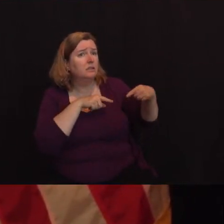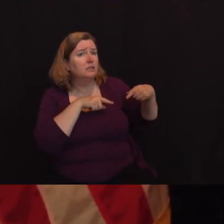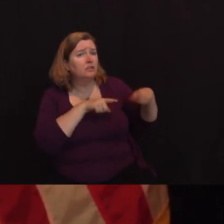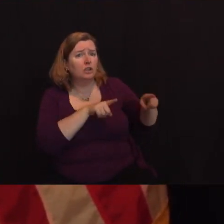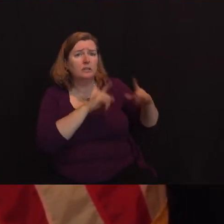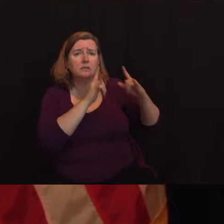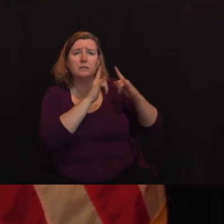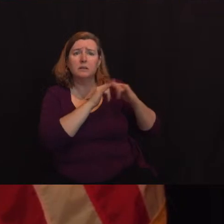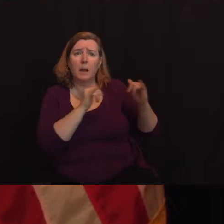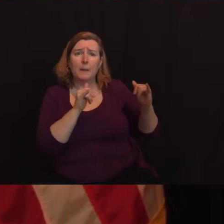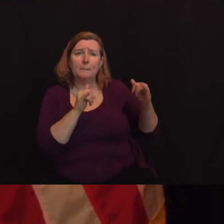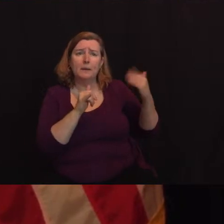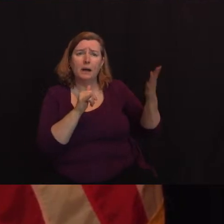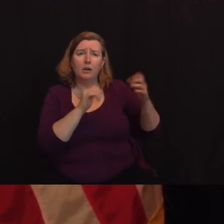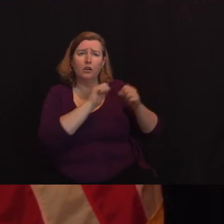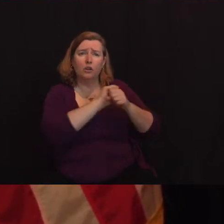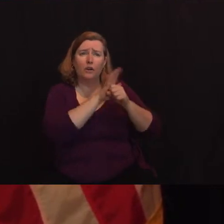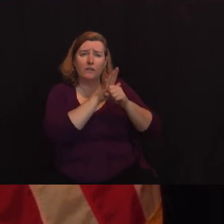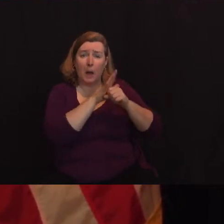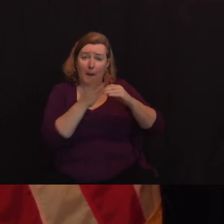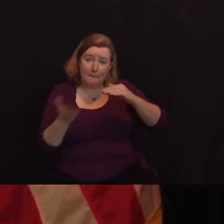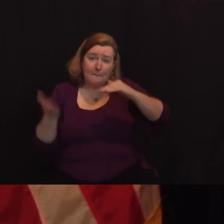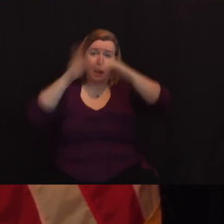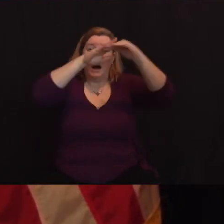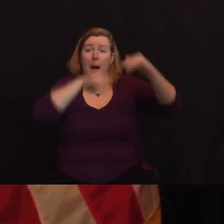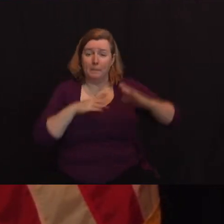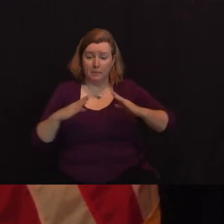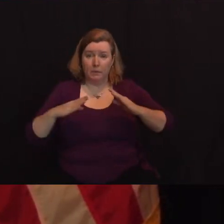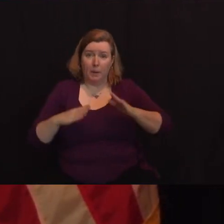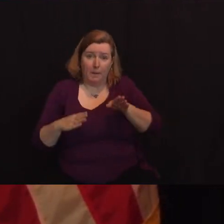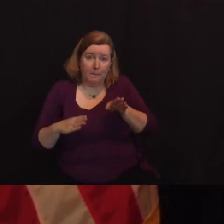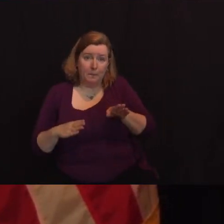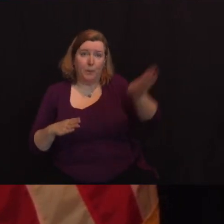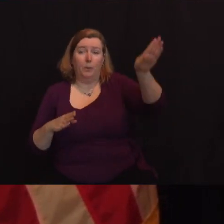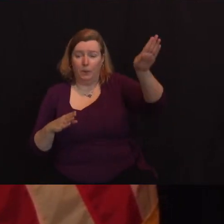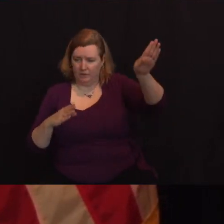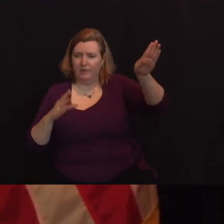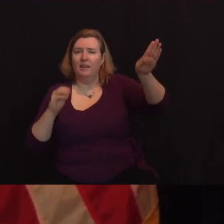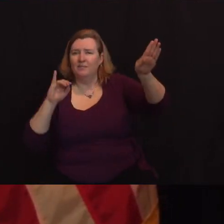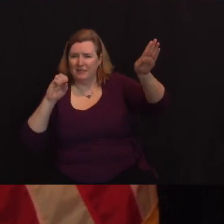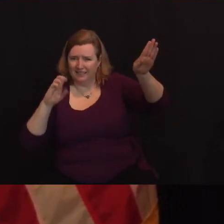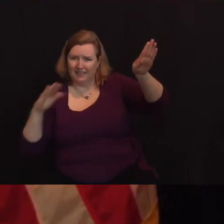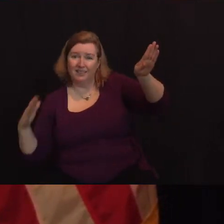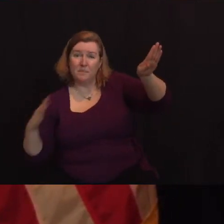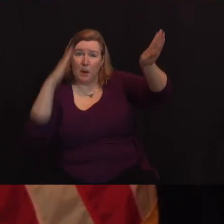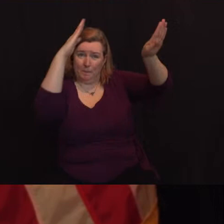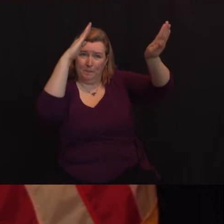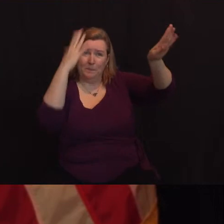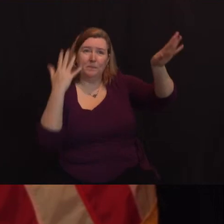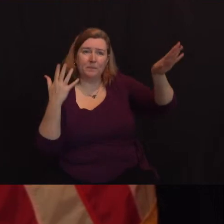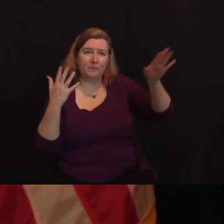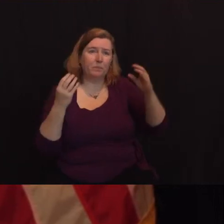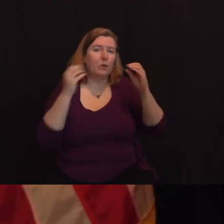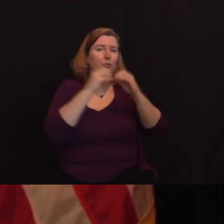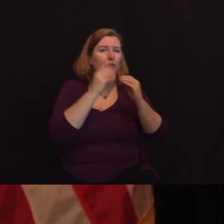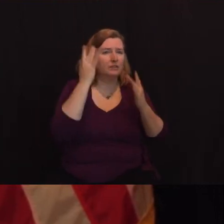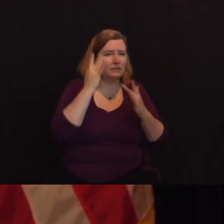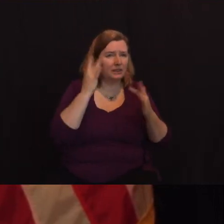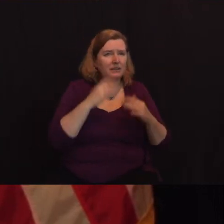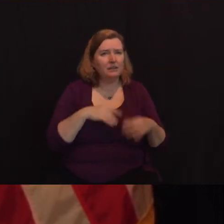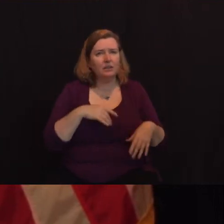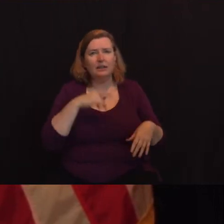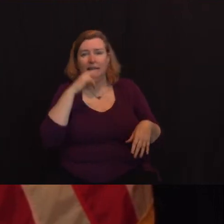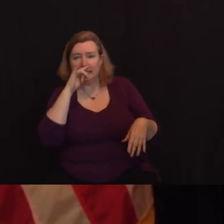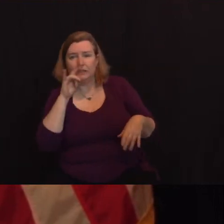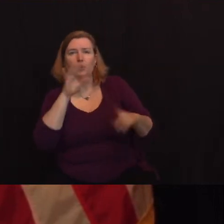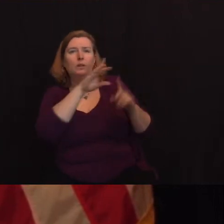overall. So certainly, you know, when you have more disease out there, there's more of a likelihood that the kids are going to get